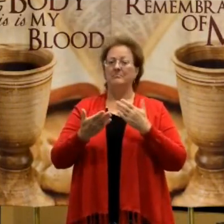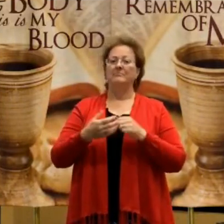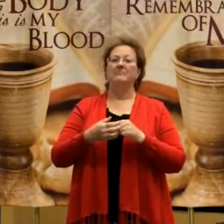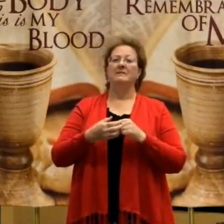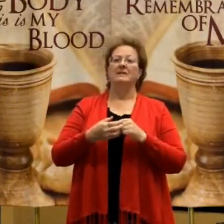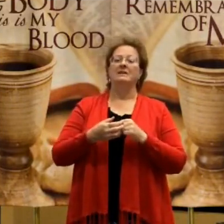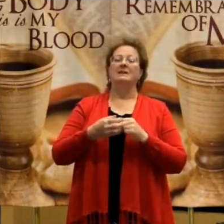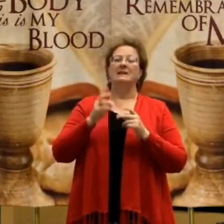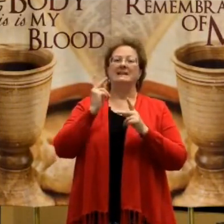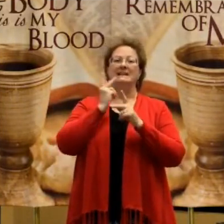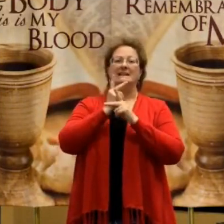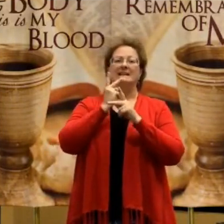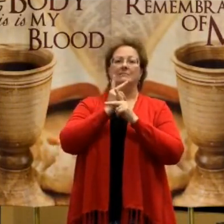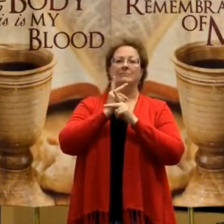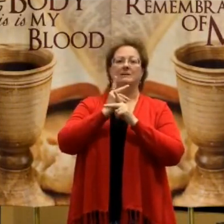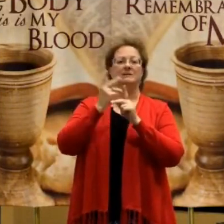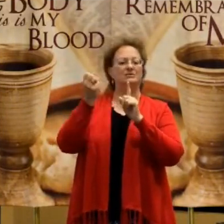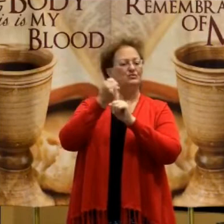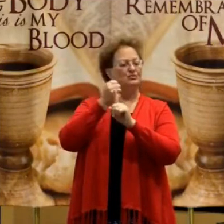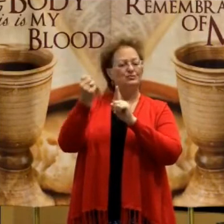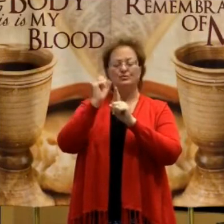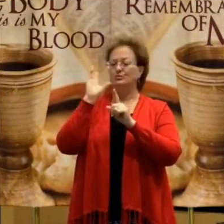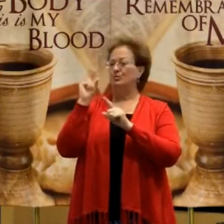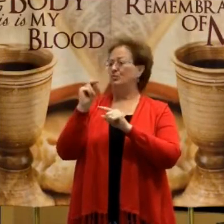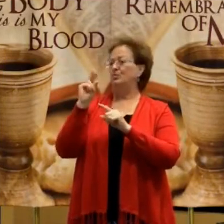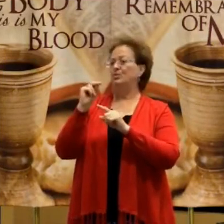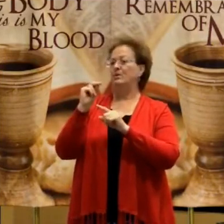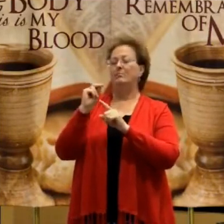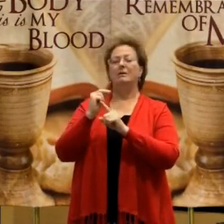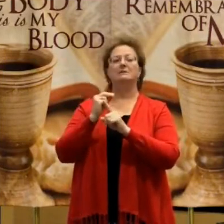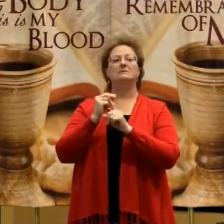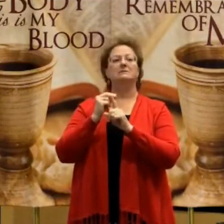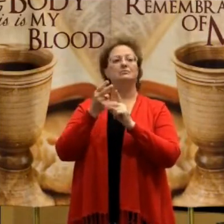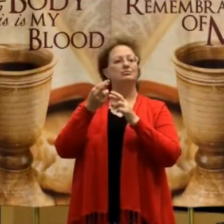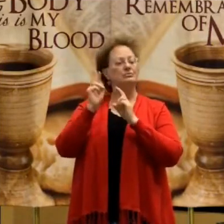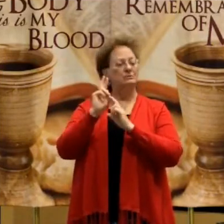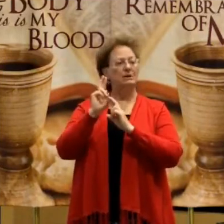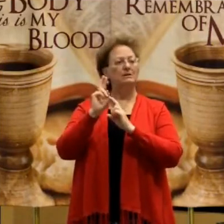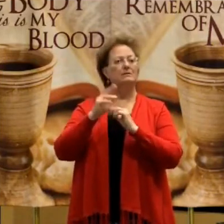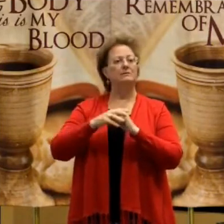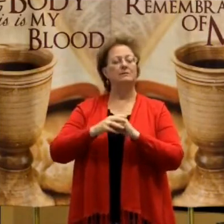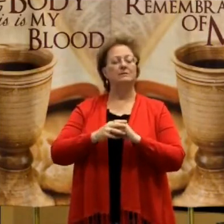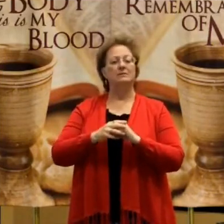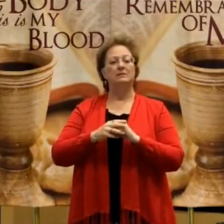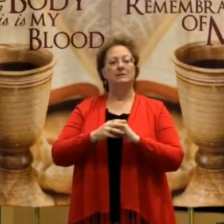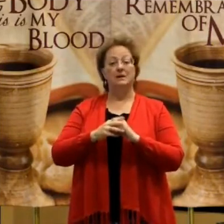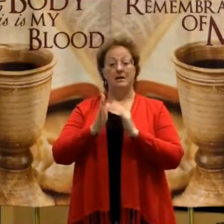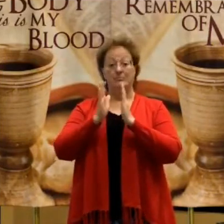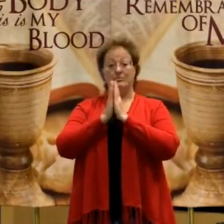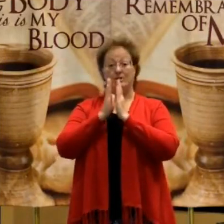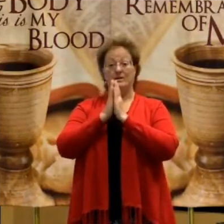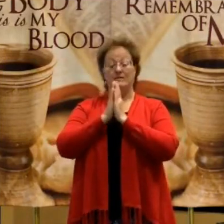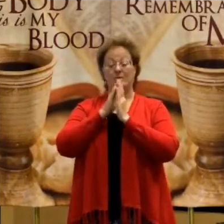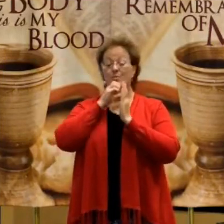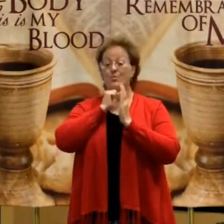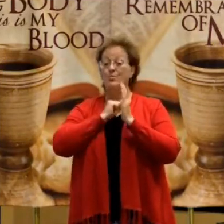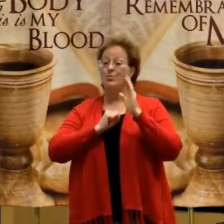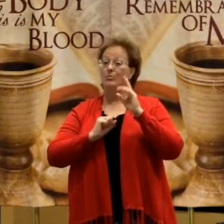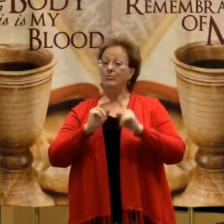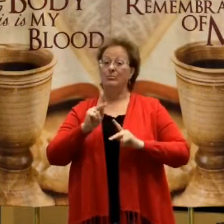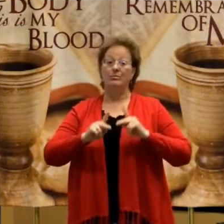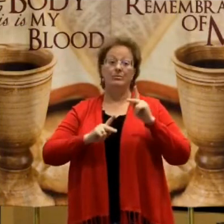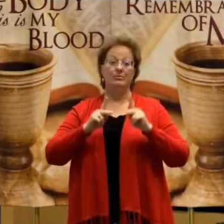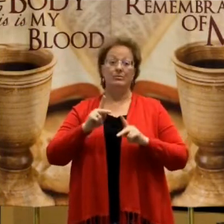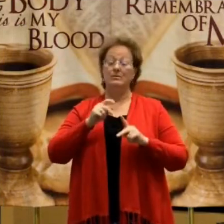domestic violence and abuse, but rather model restraint and respect. We pray for our elderly. Let them not